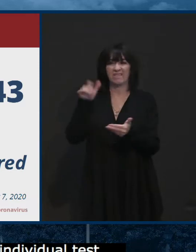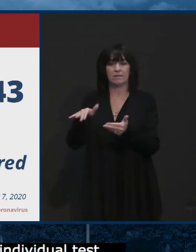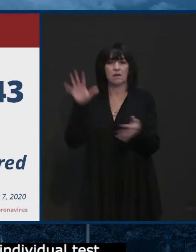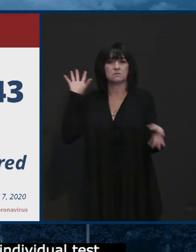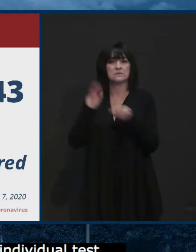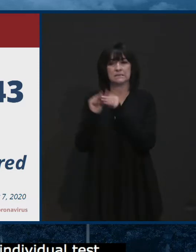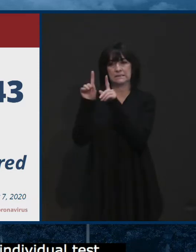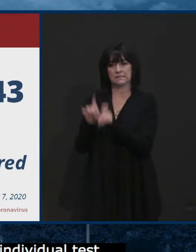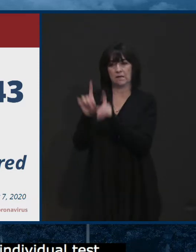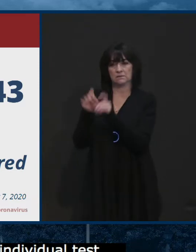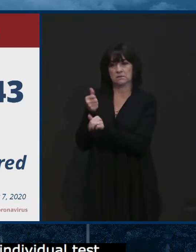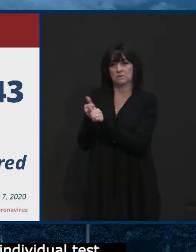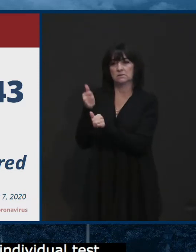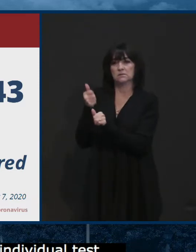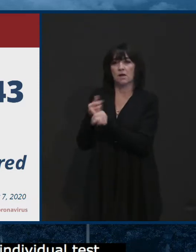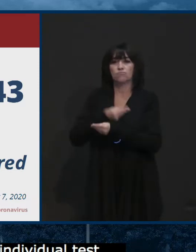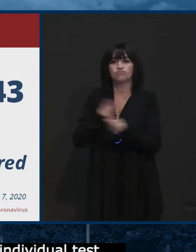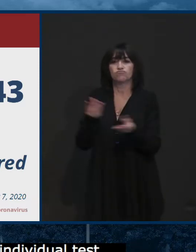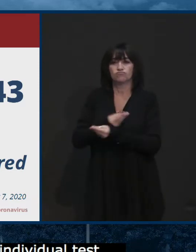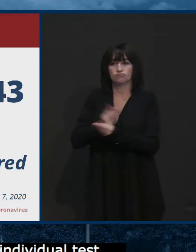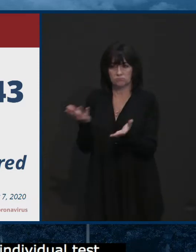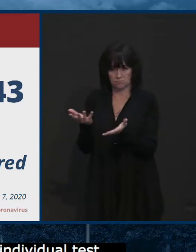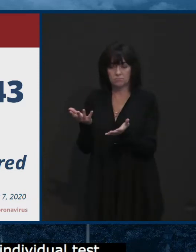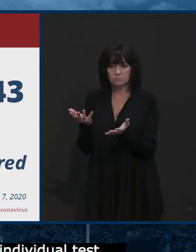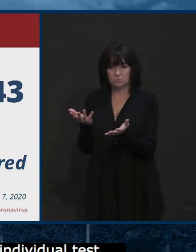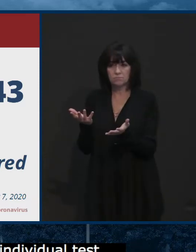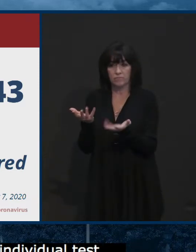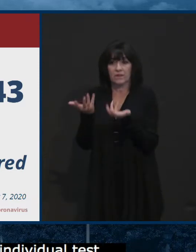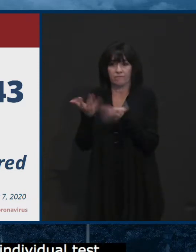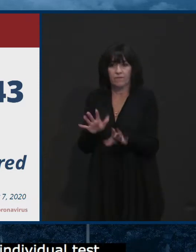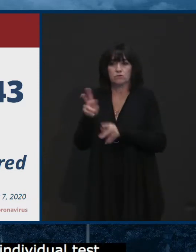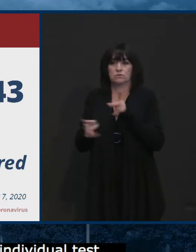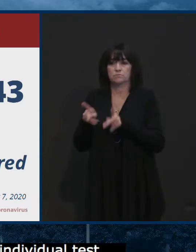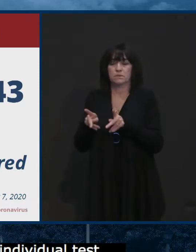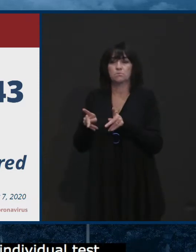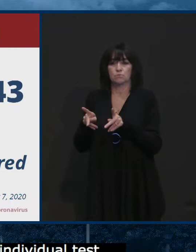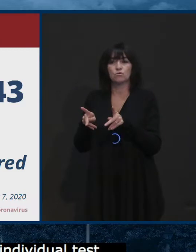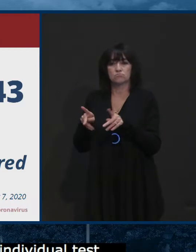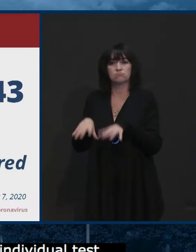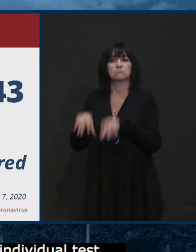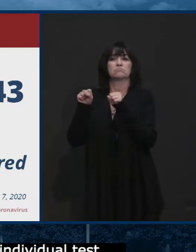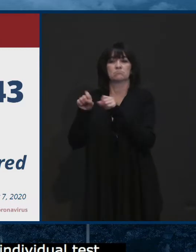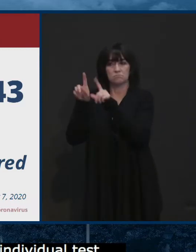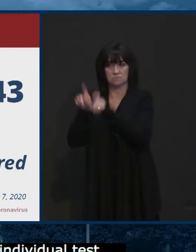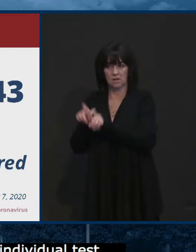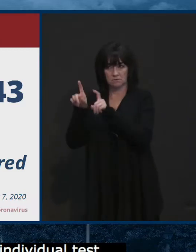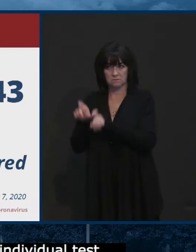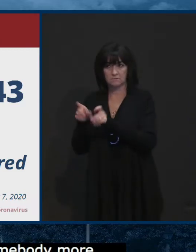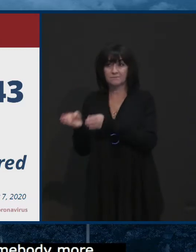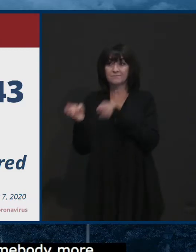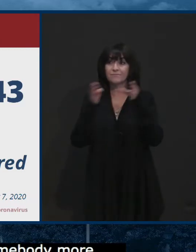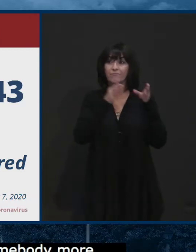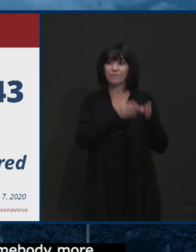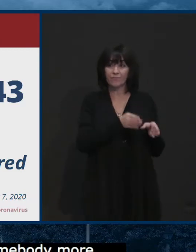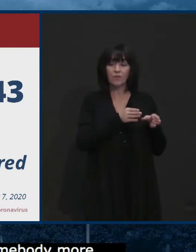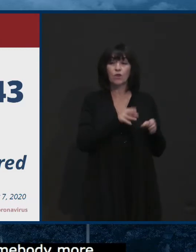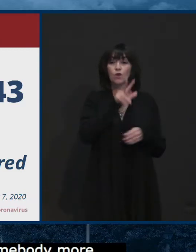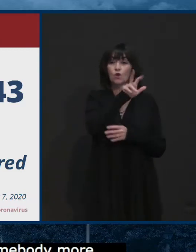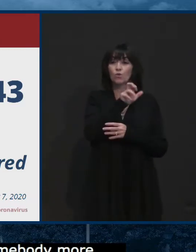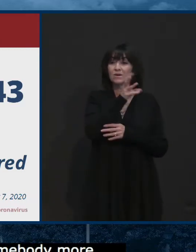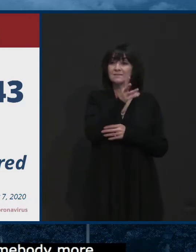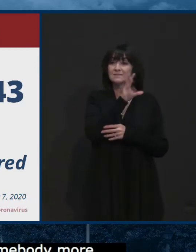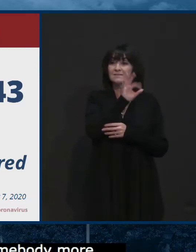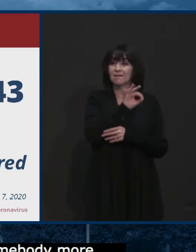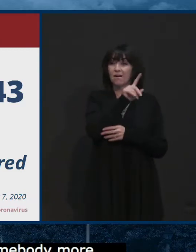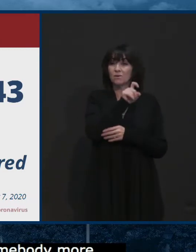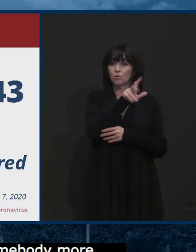somebody more than once they get tested, and you can see what a difference that would make in calculating